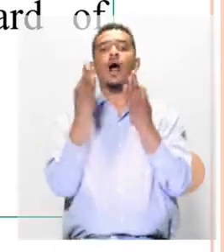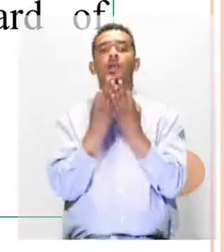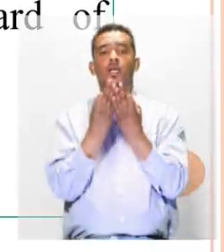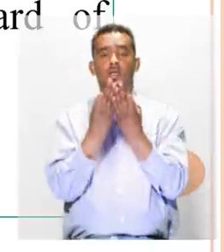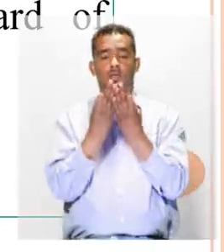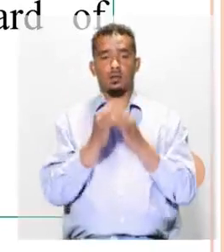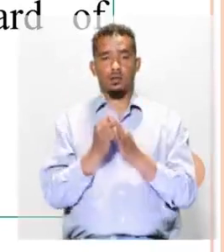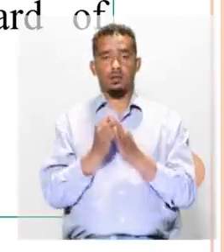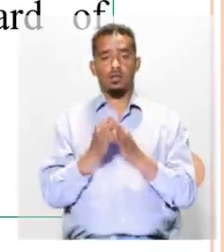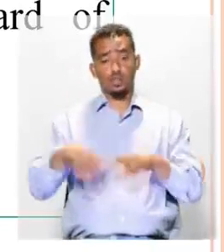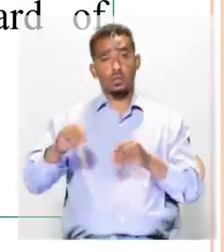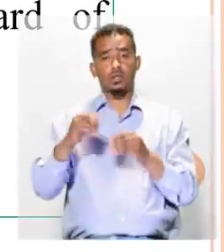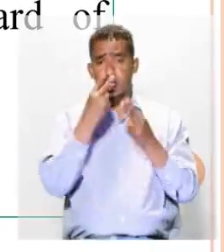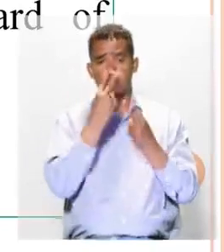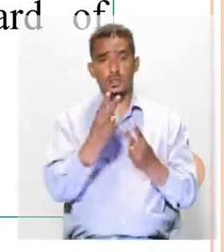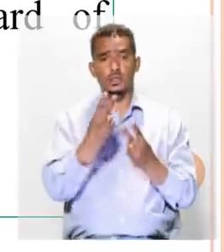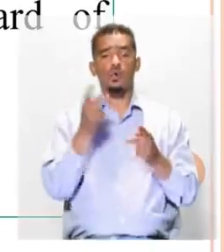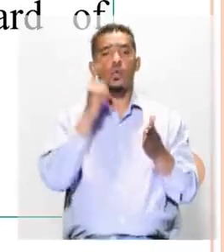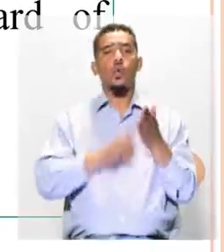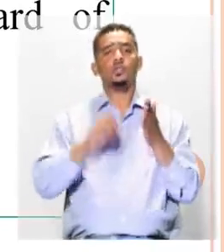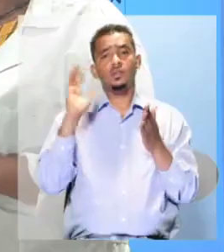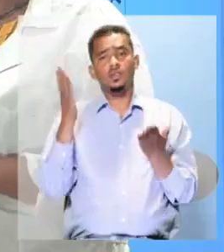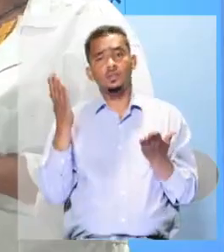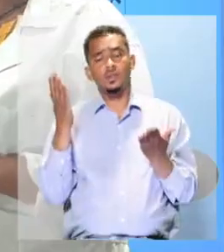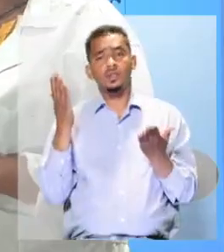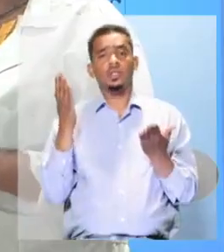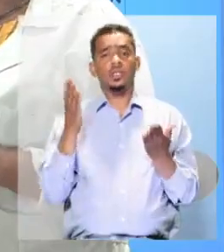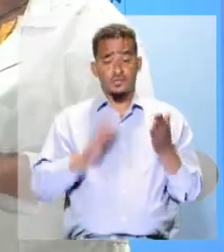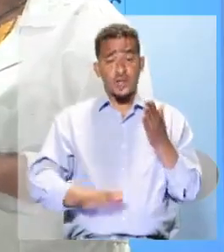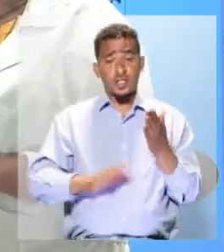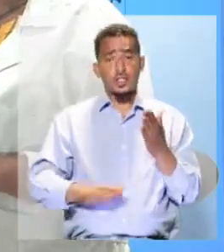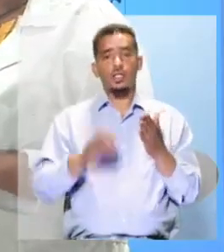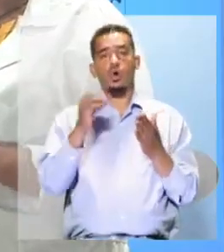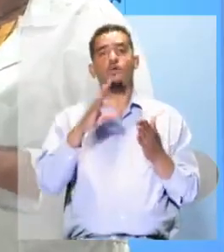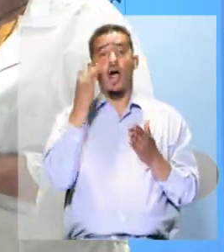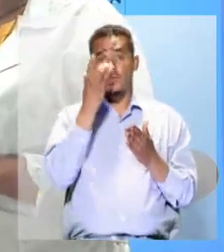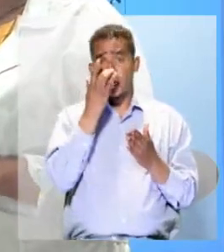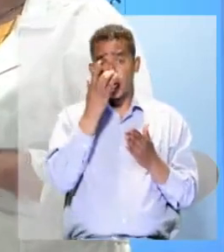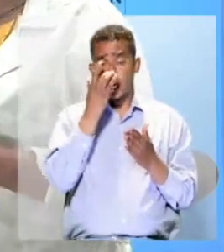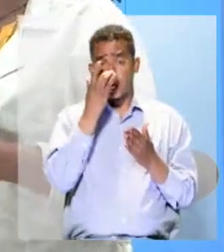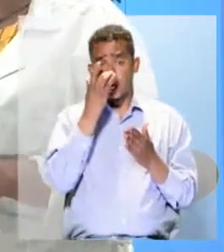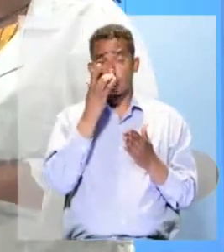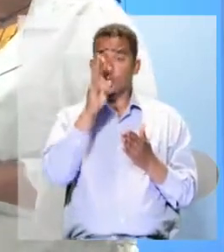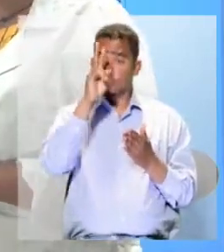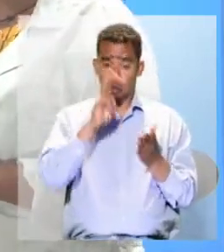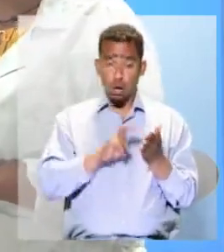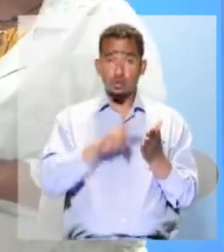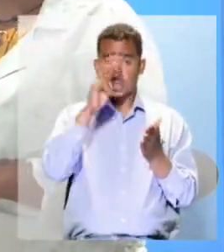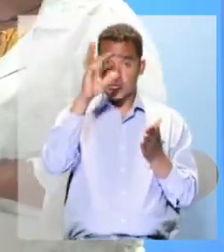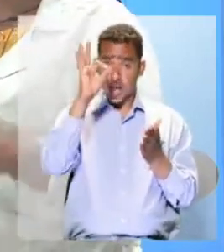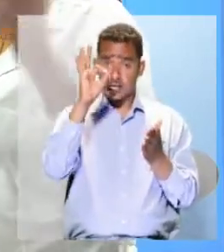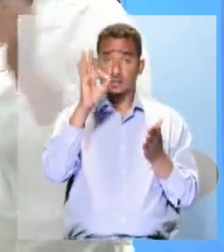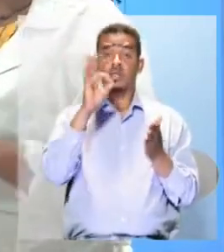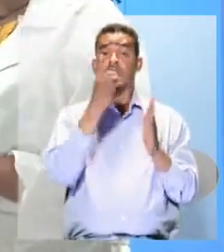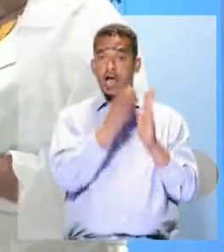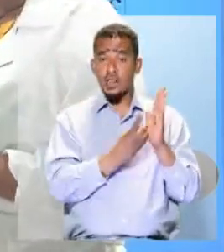Students, let us see what seems like the fertility of Africa according to 2009 data